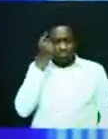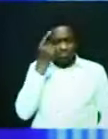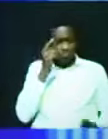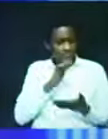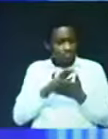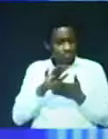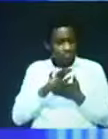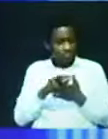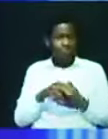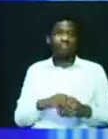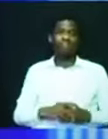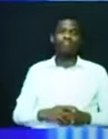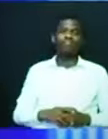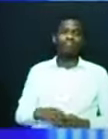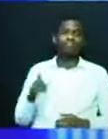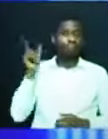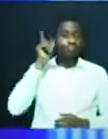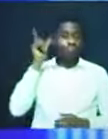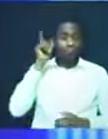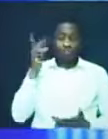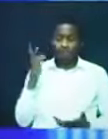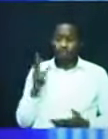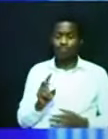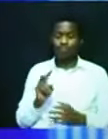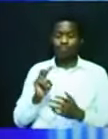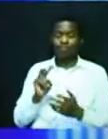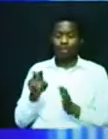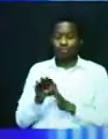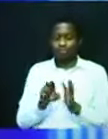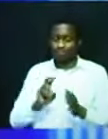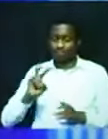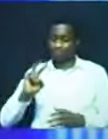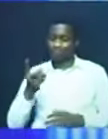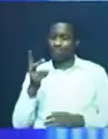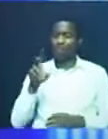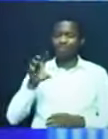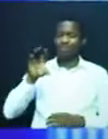Now listen to this. 2 Corinthians 8:9.